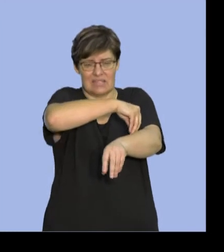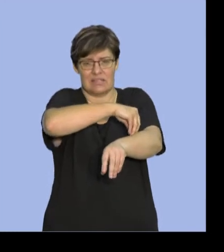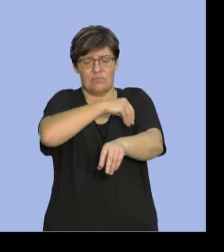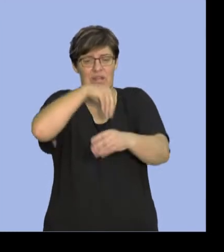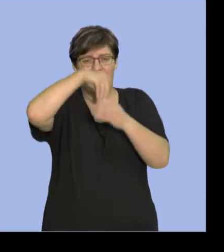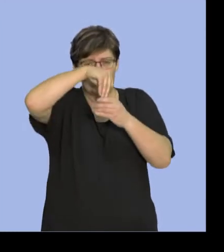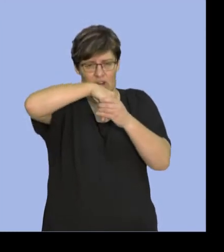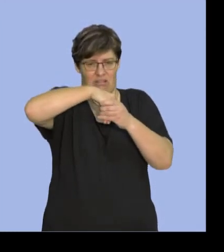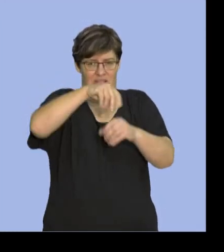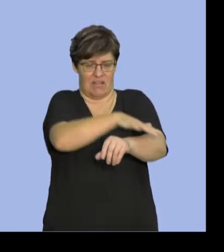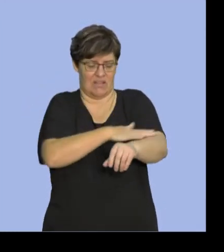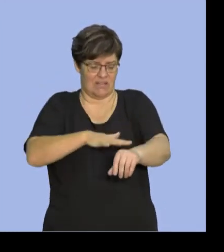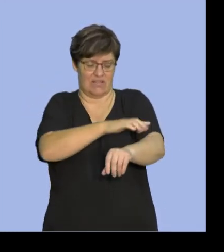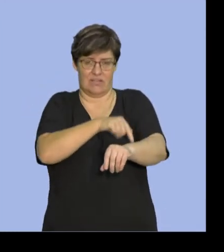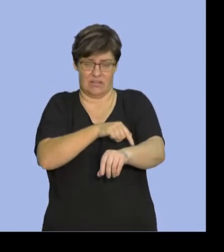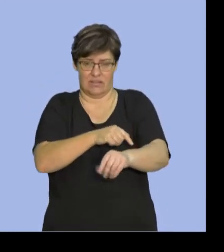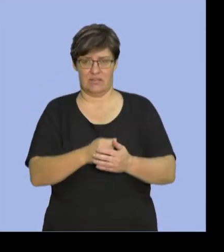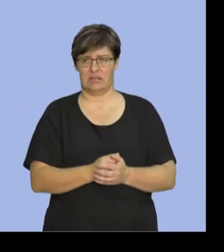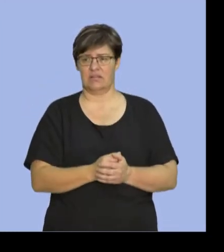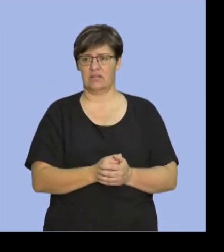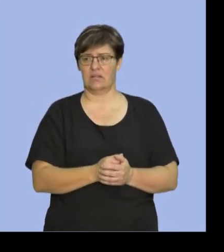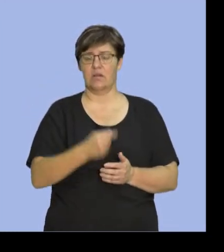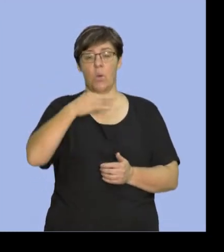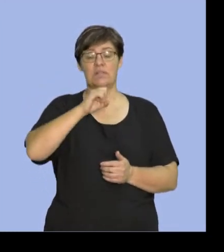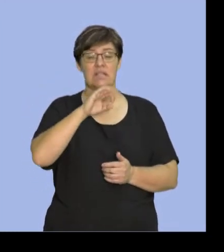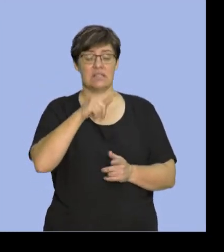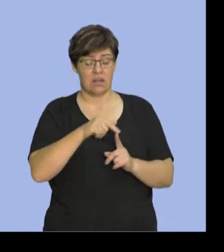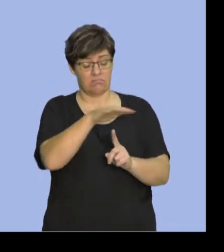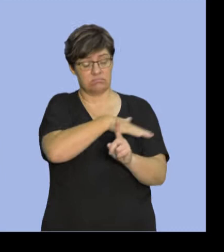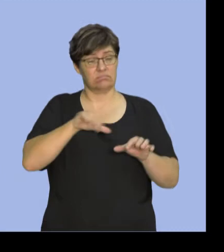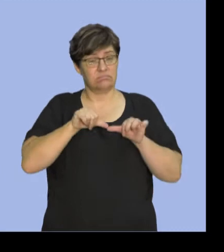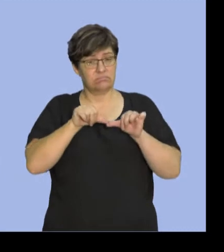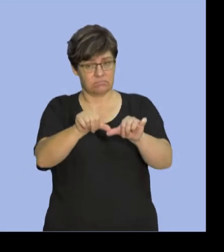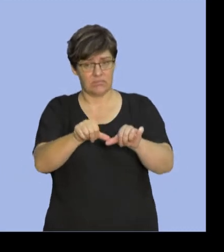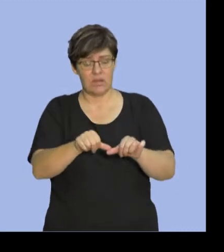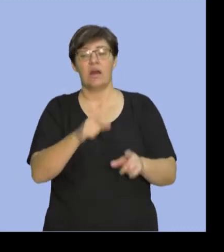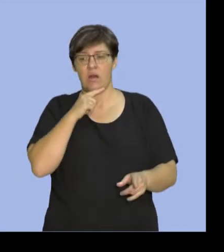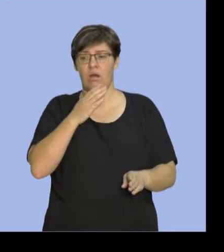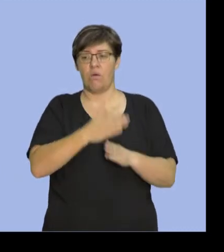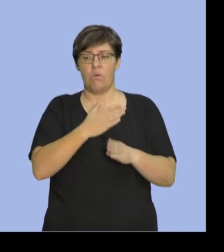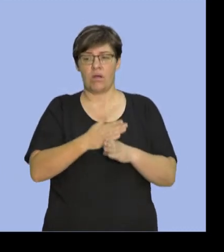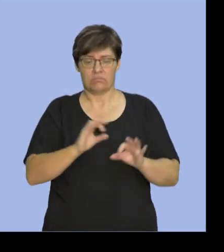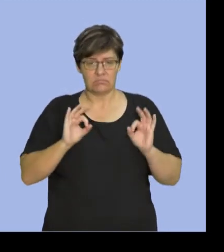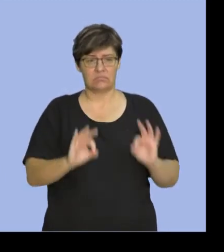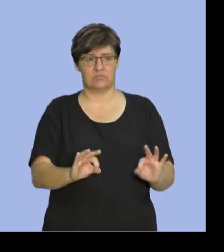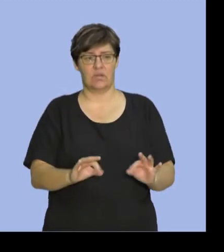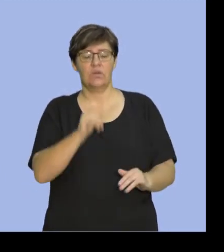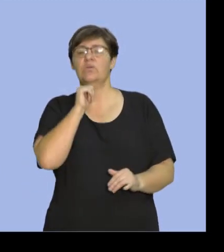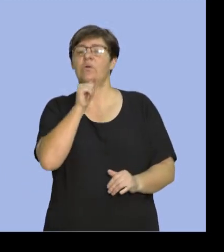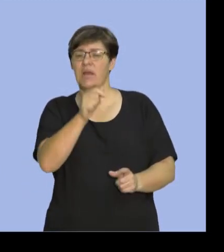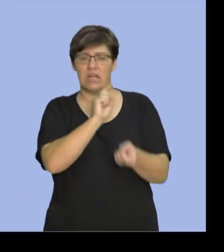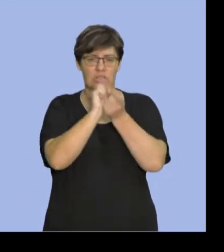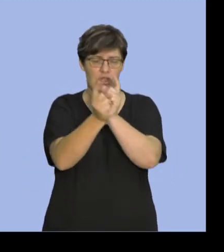is. Homeostasis enables the body to function efficiently despite the changes that might